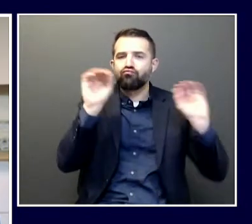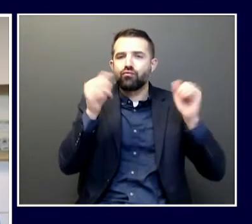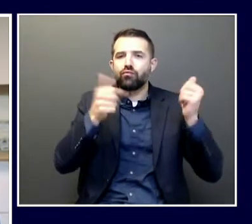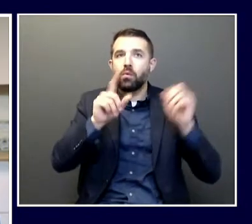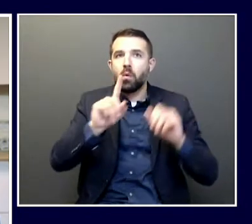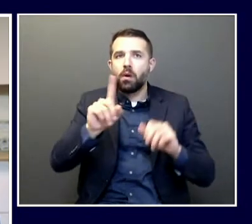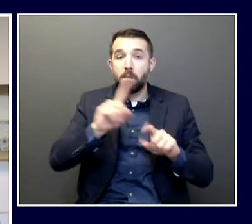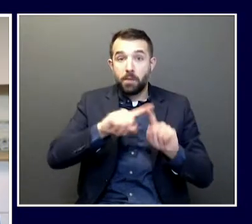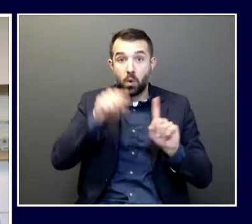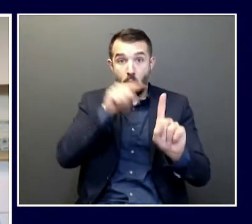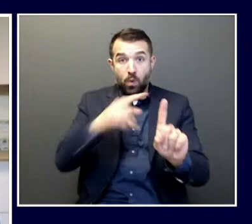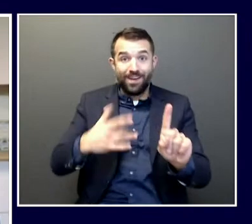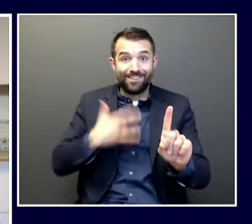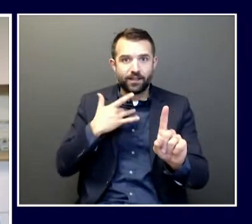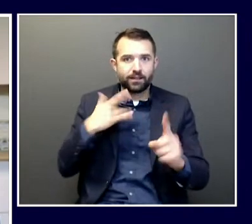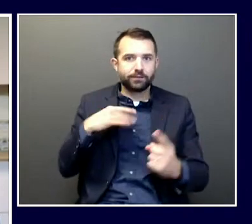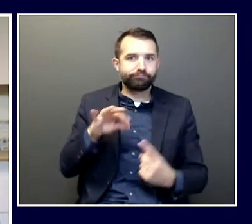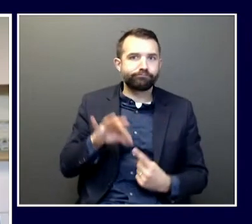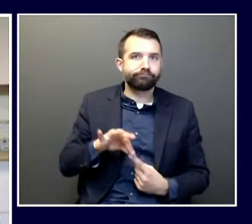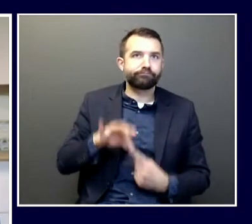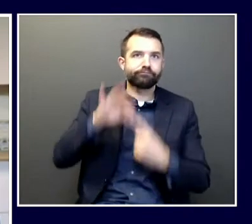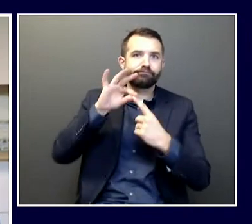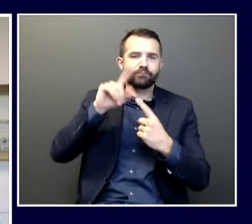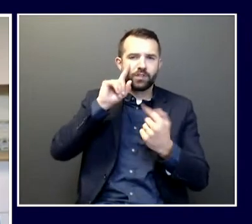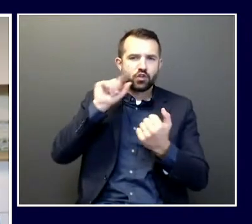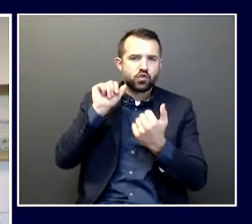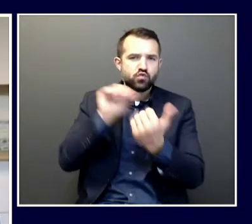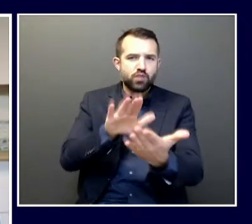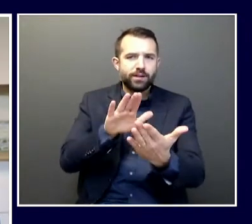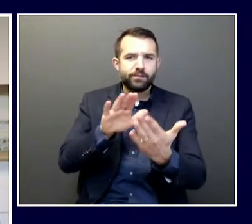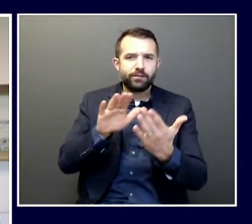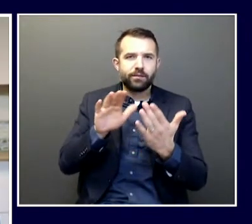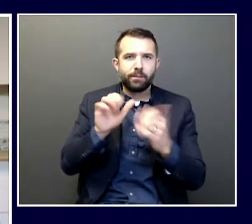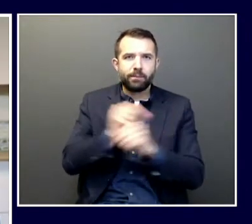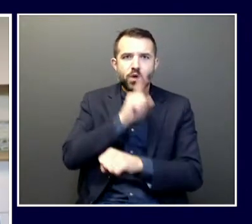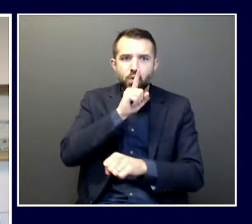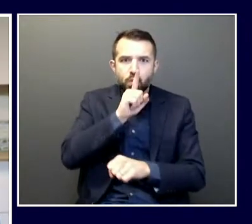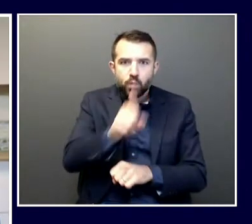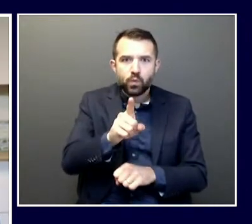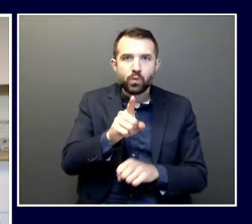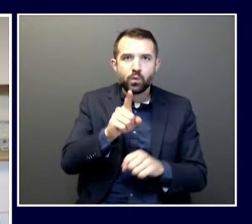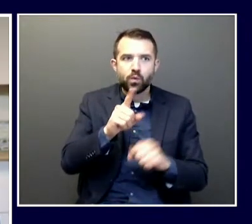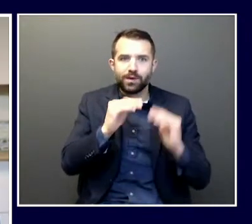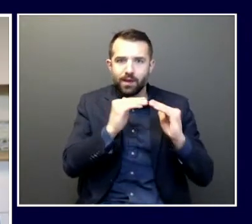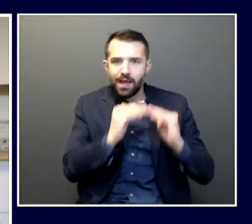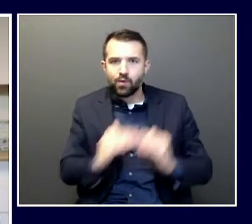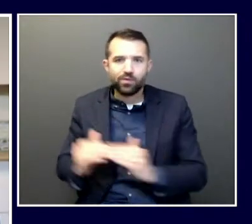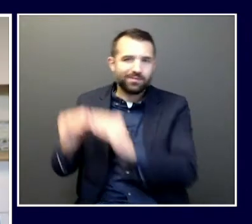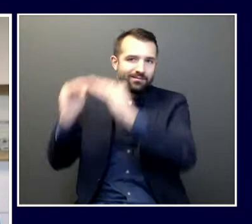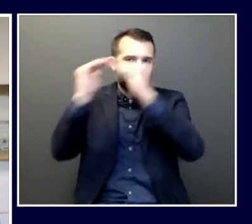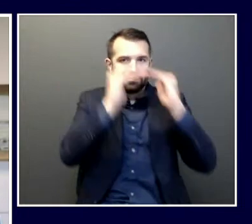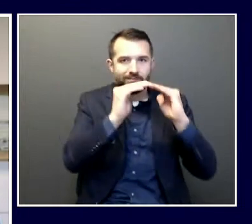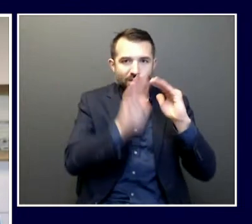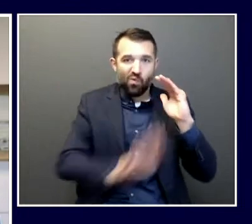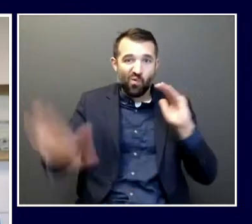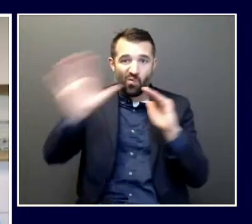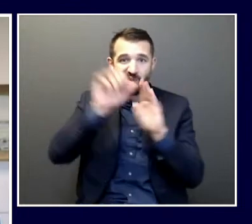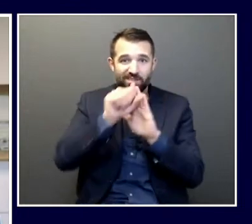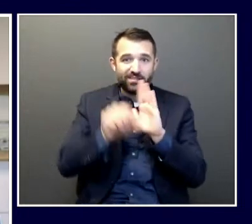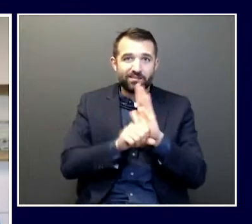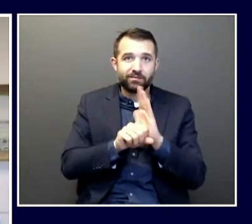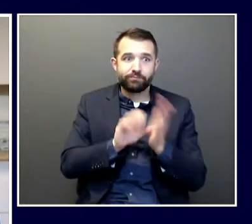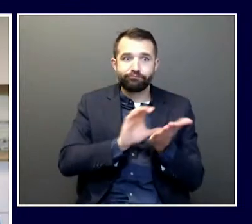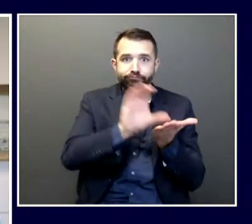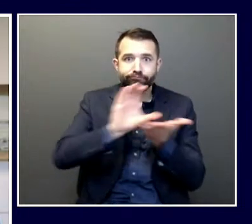of vaccinations is perhaps more even than we're seeing with the adult population? Because you talked about the pockets